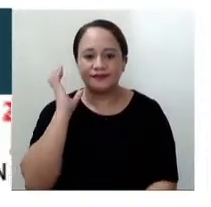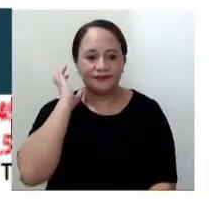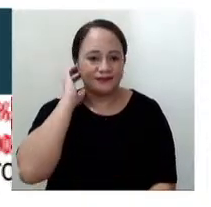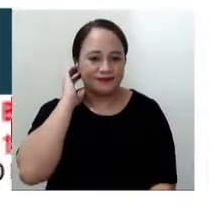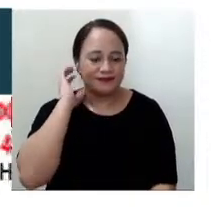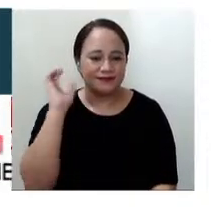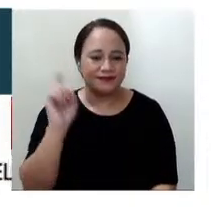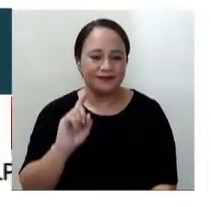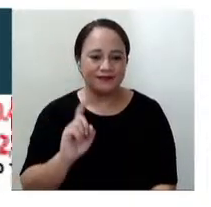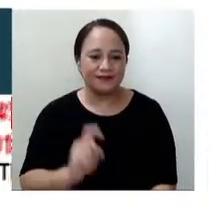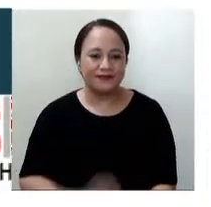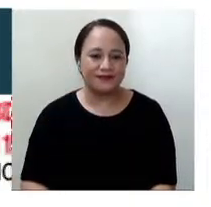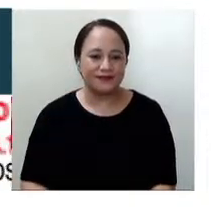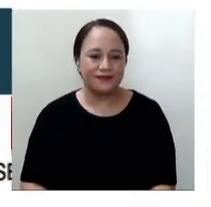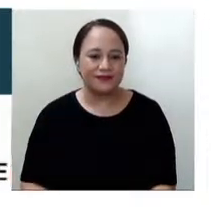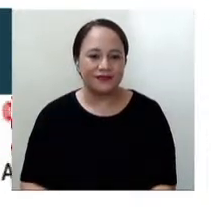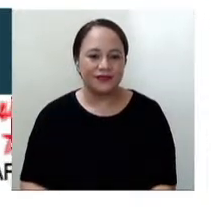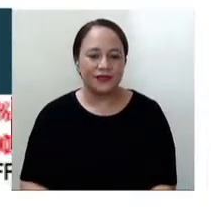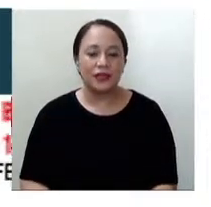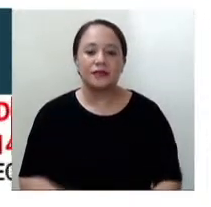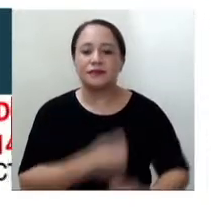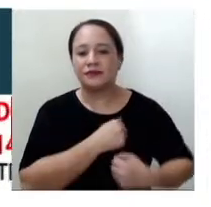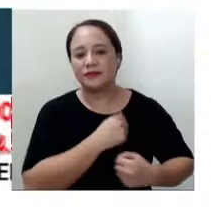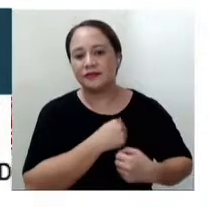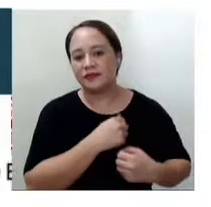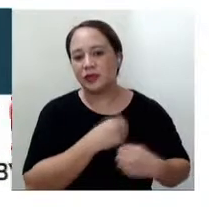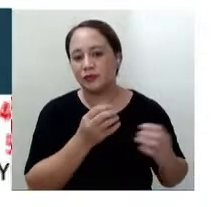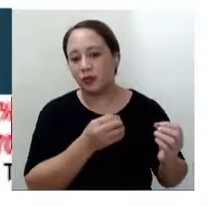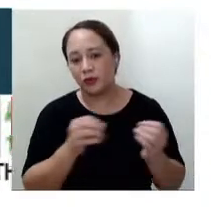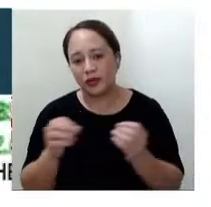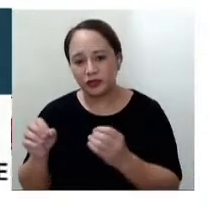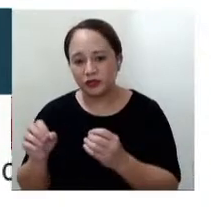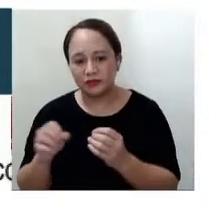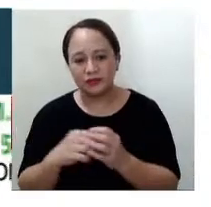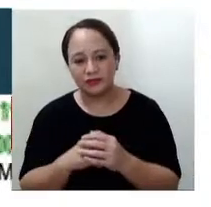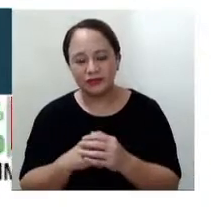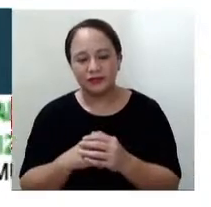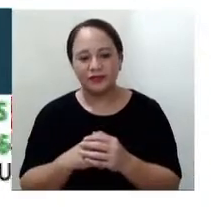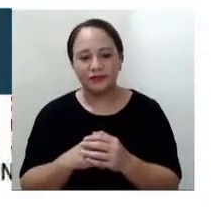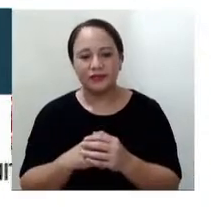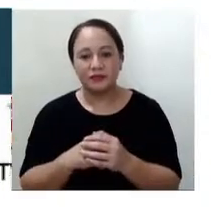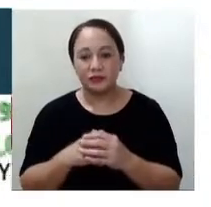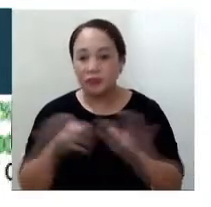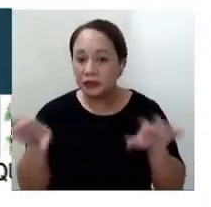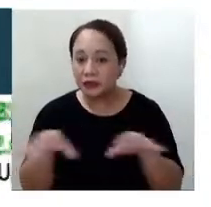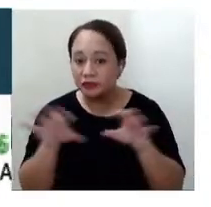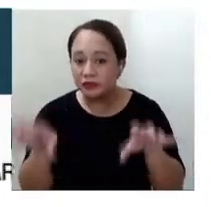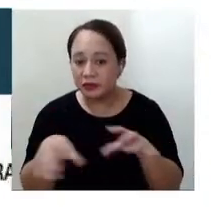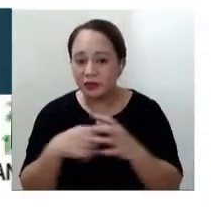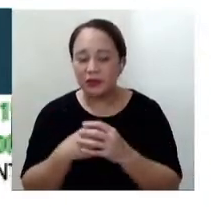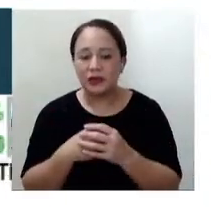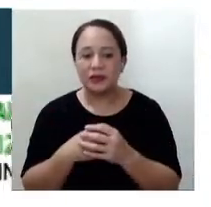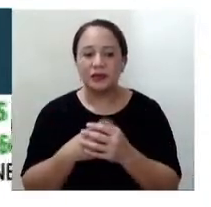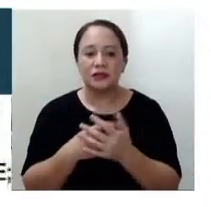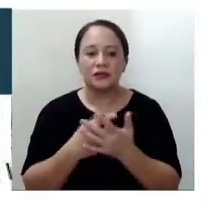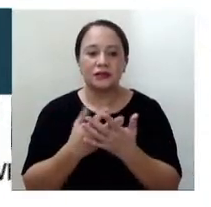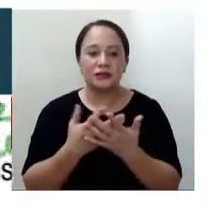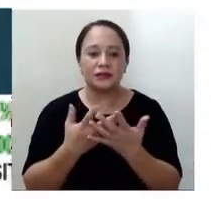is military operations that have, you know,